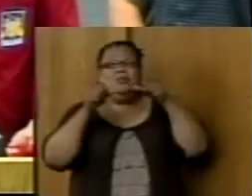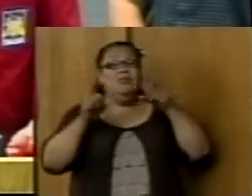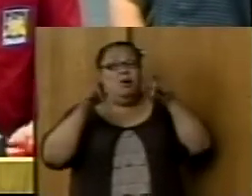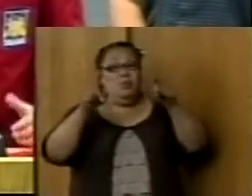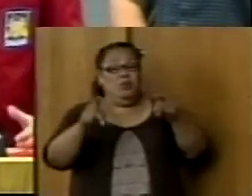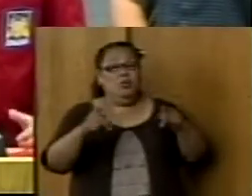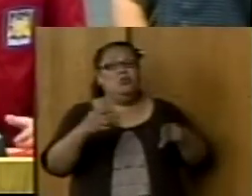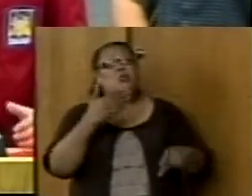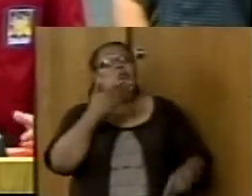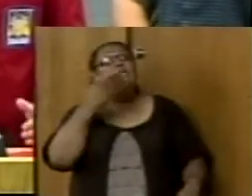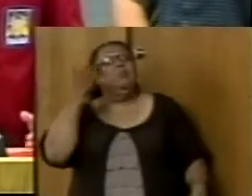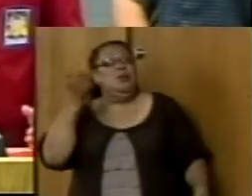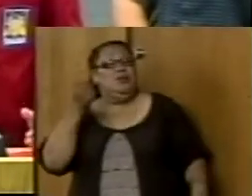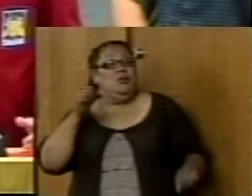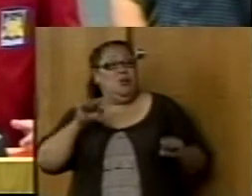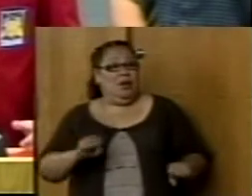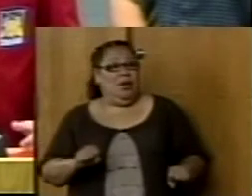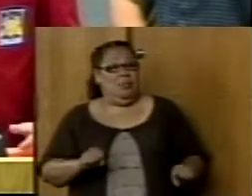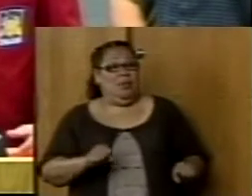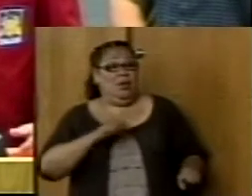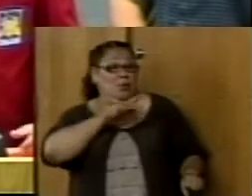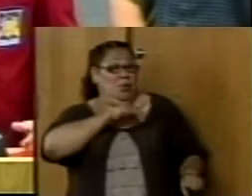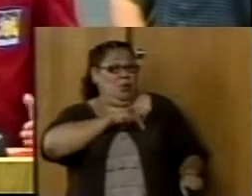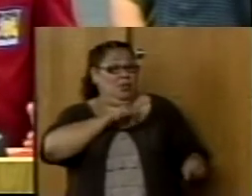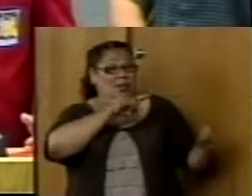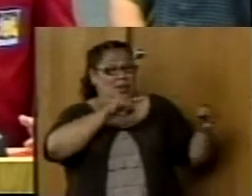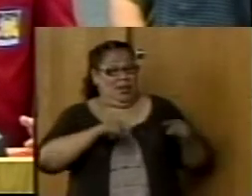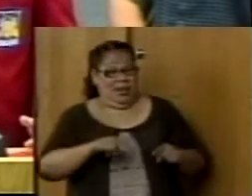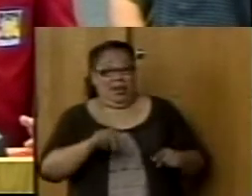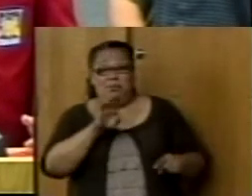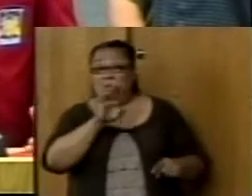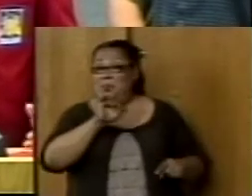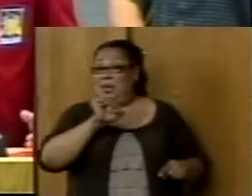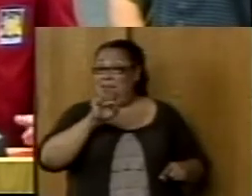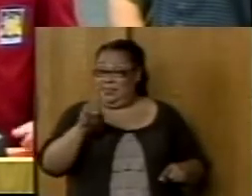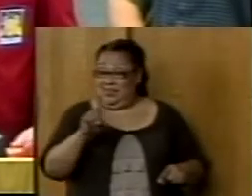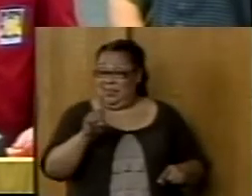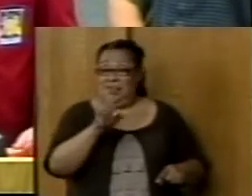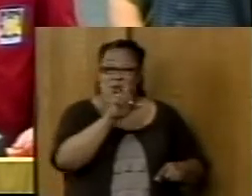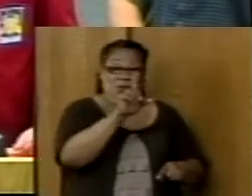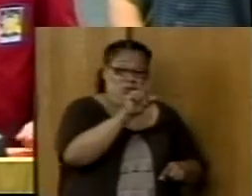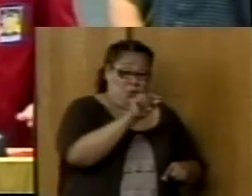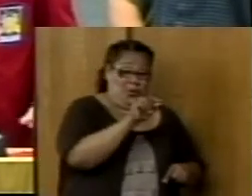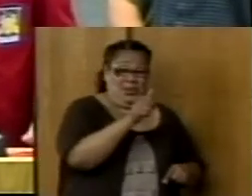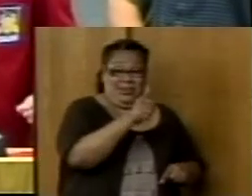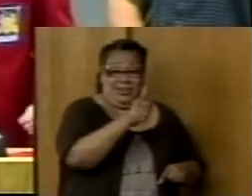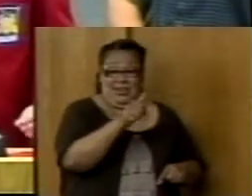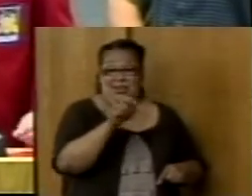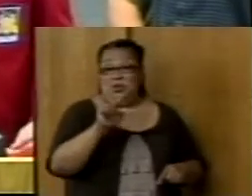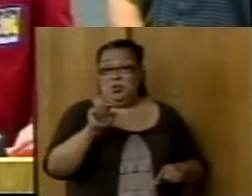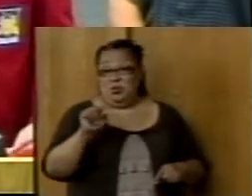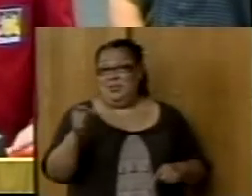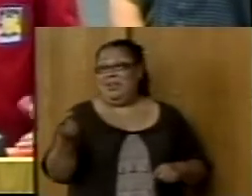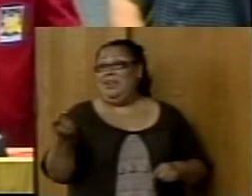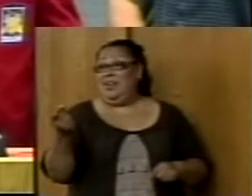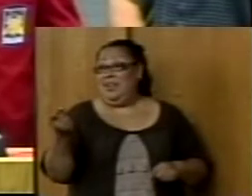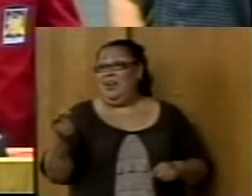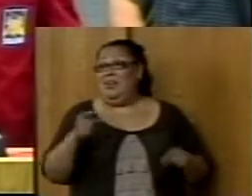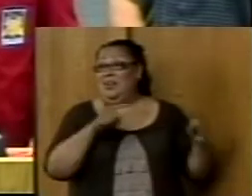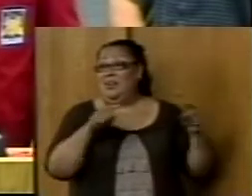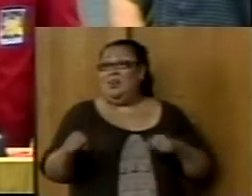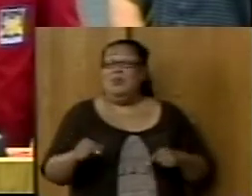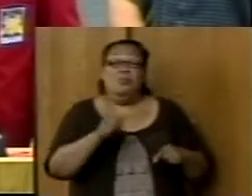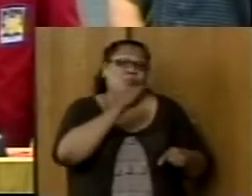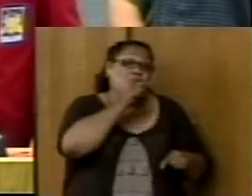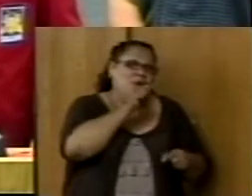be. Personally, I came to BISD at the beginning of the 2010-2011 school year, and I immediately realized the difference coming